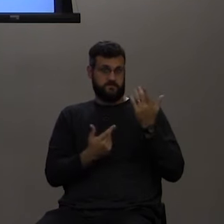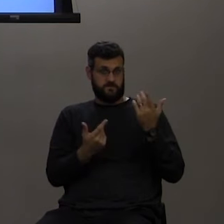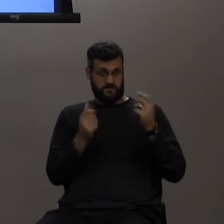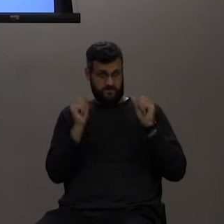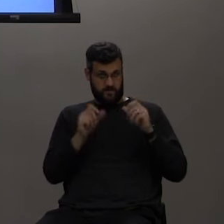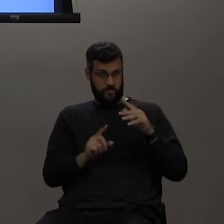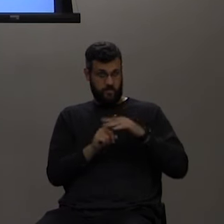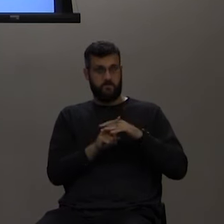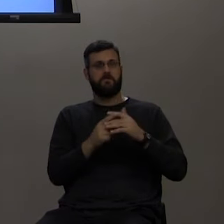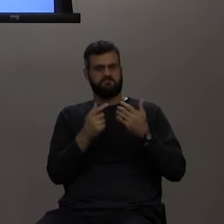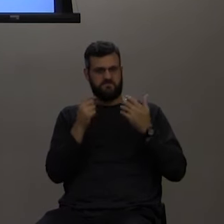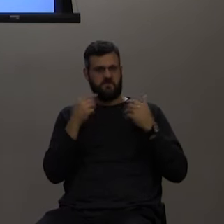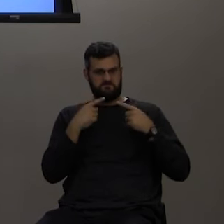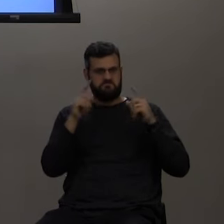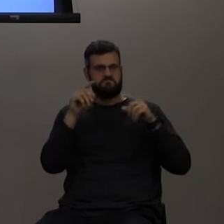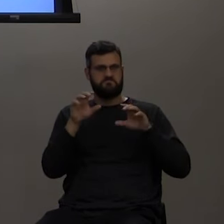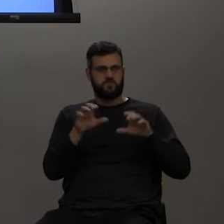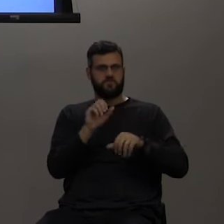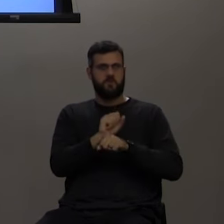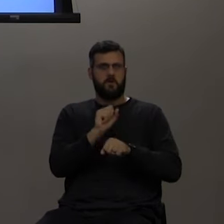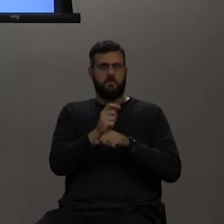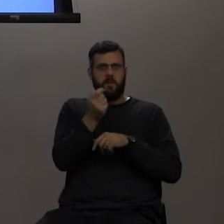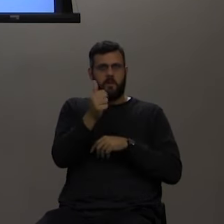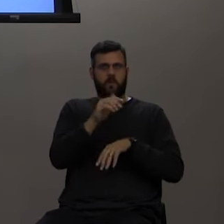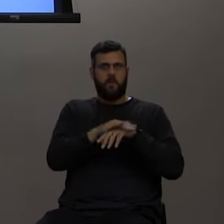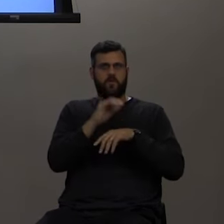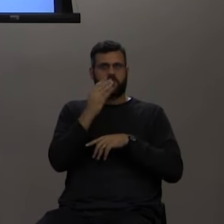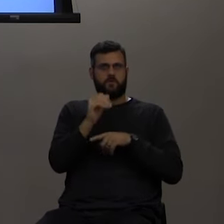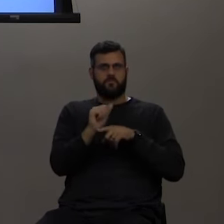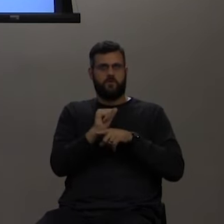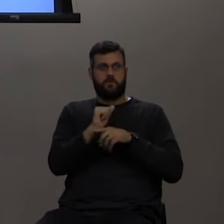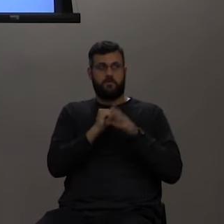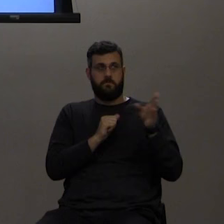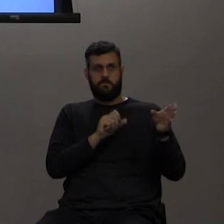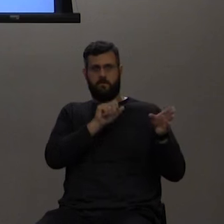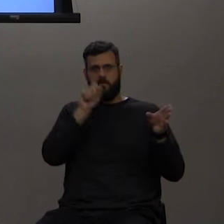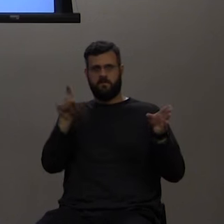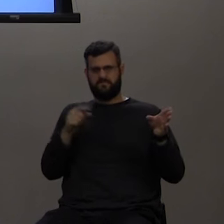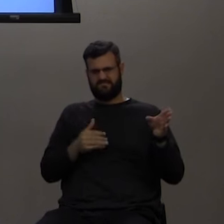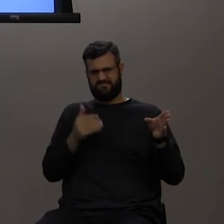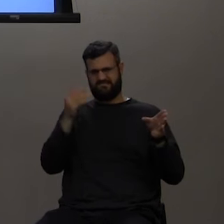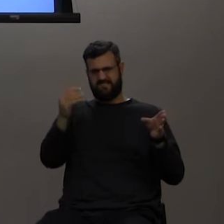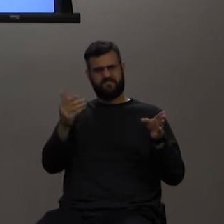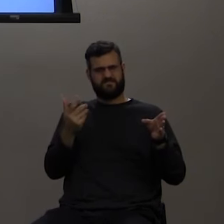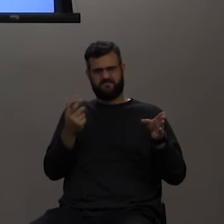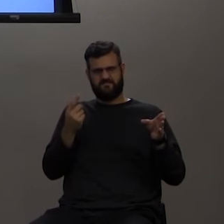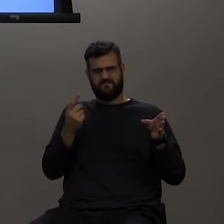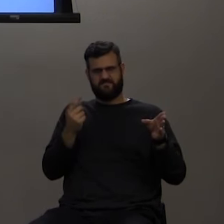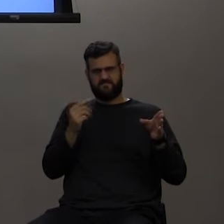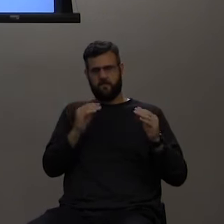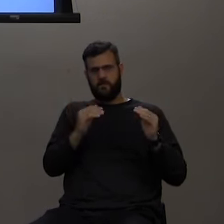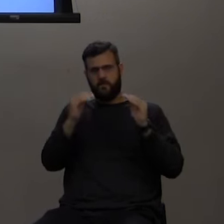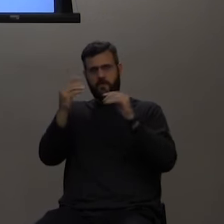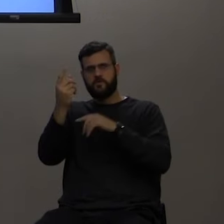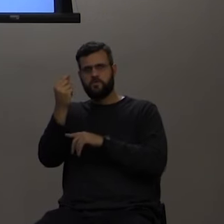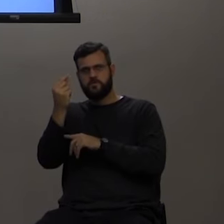effectively with very little on the job training. So then the next step up would be what? what would that be?